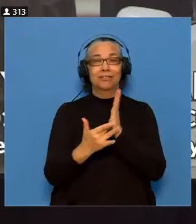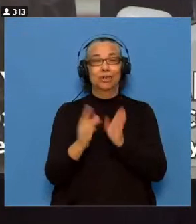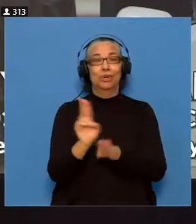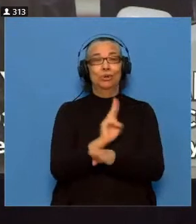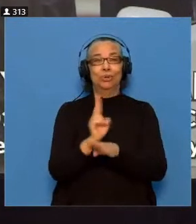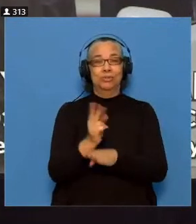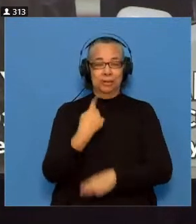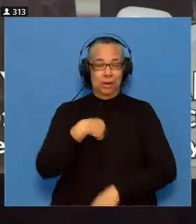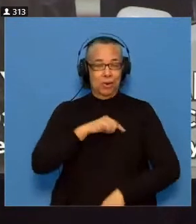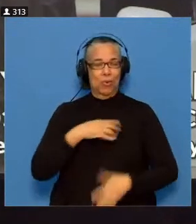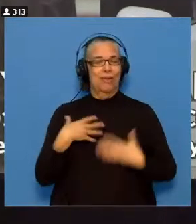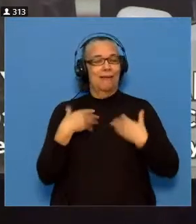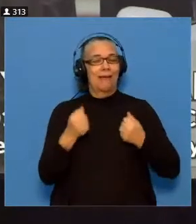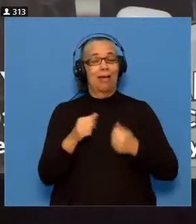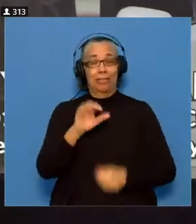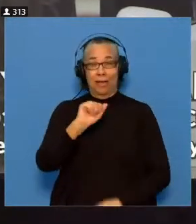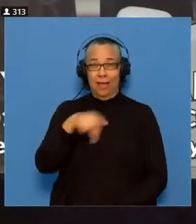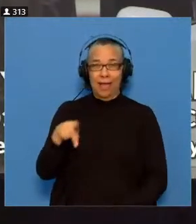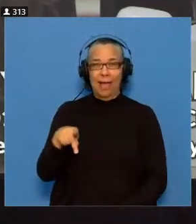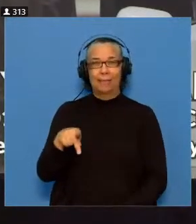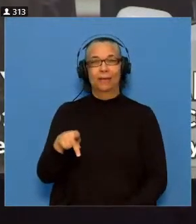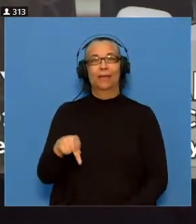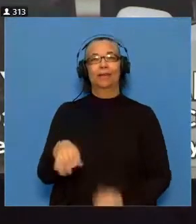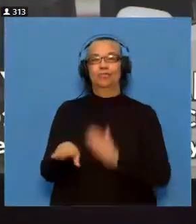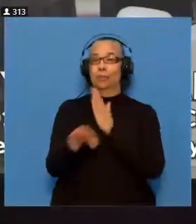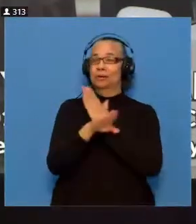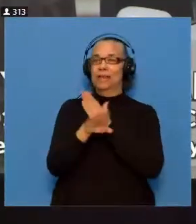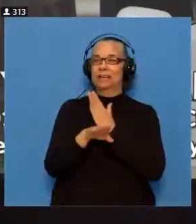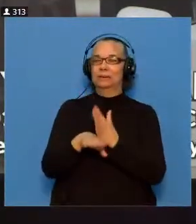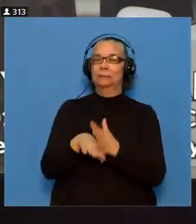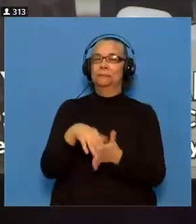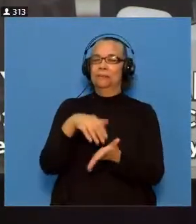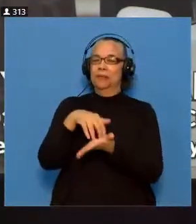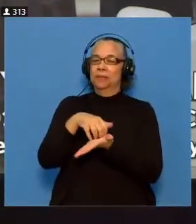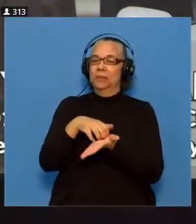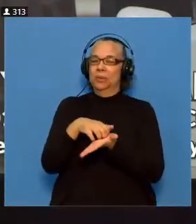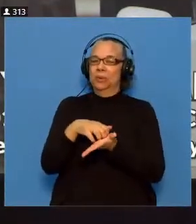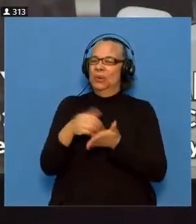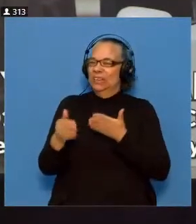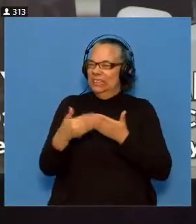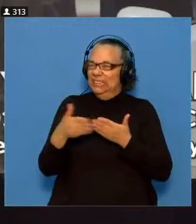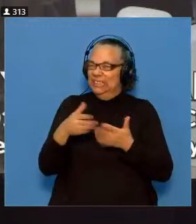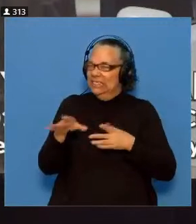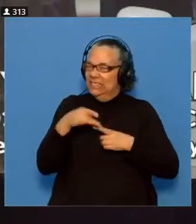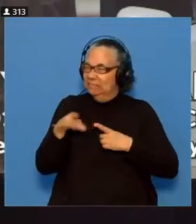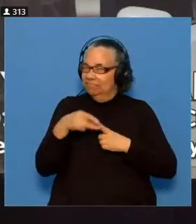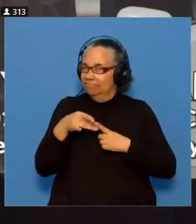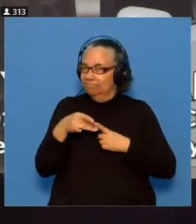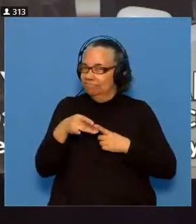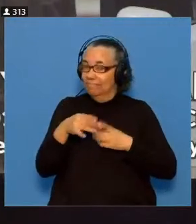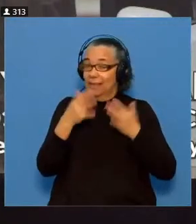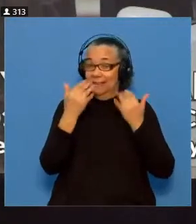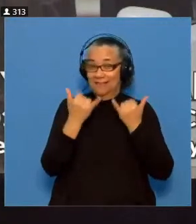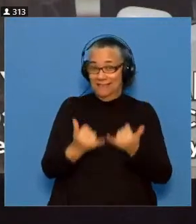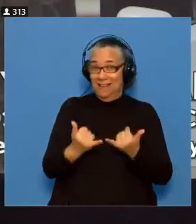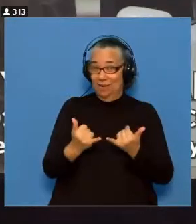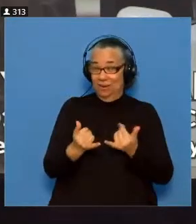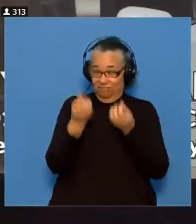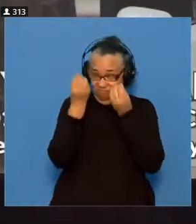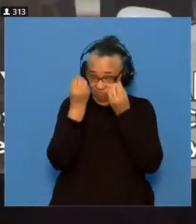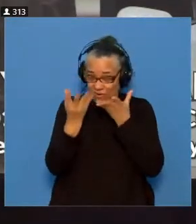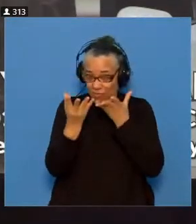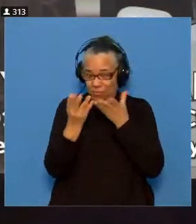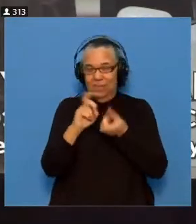We Health app while shielding our vulnerable. Now, I would like to provide you with an update